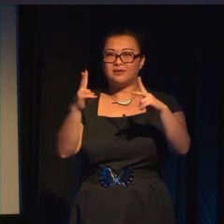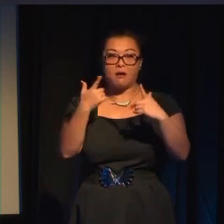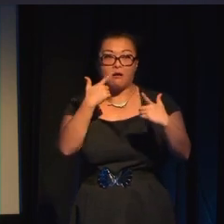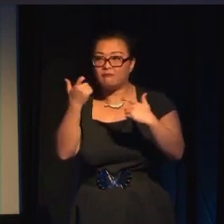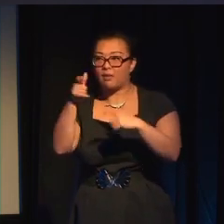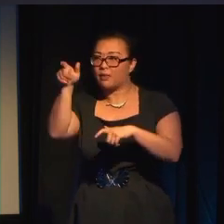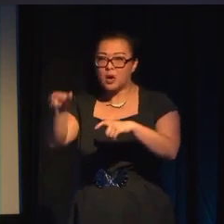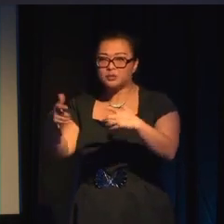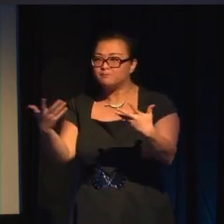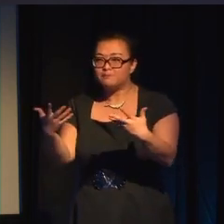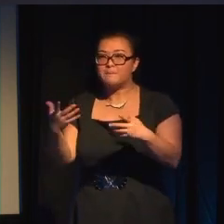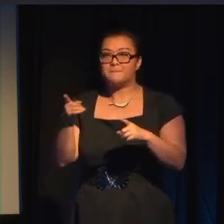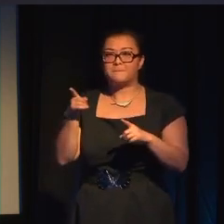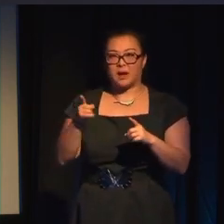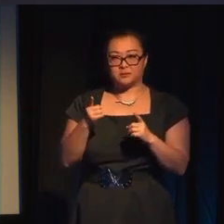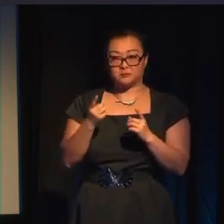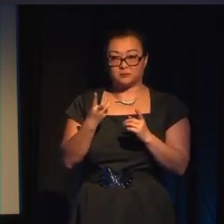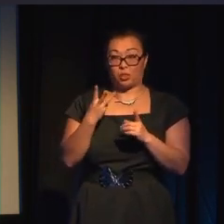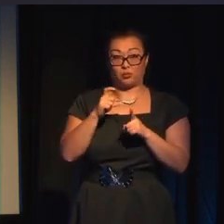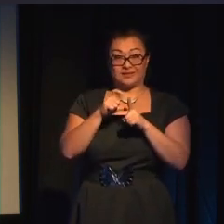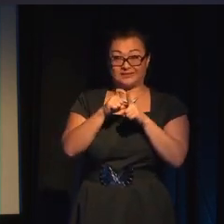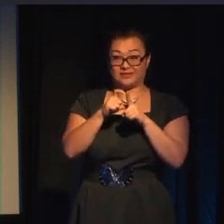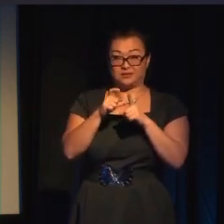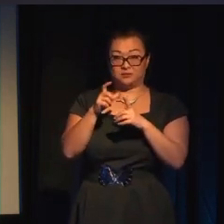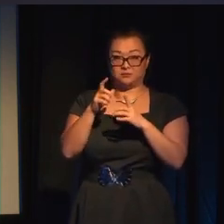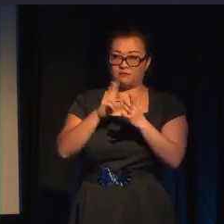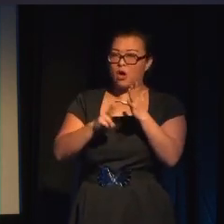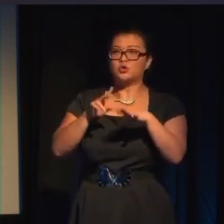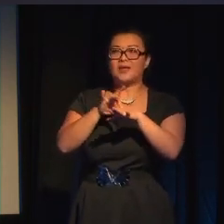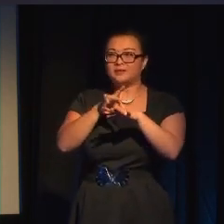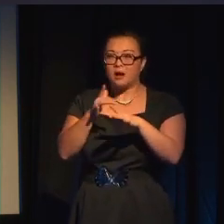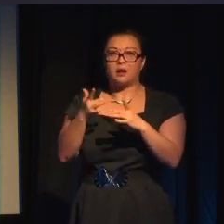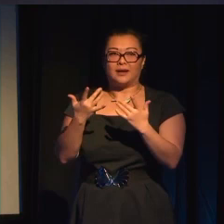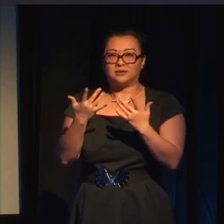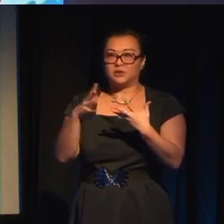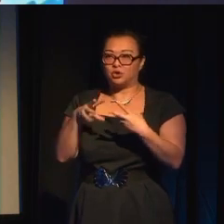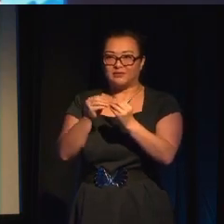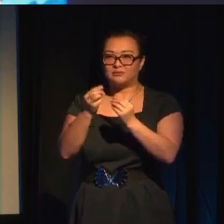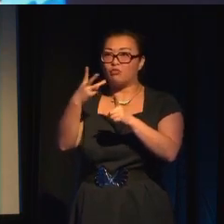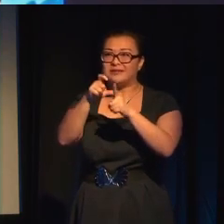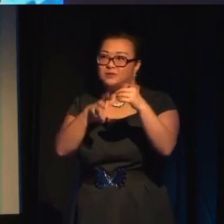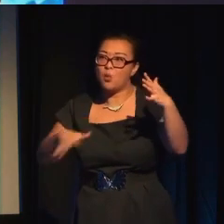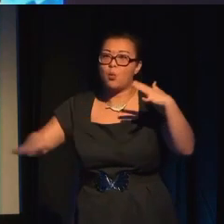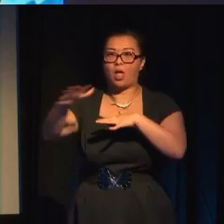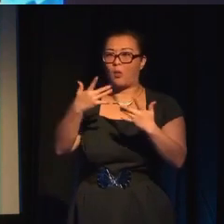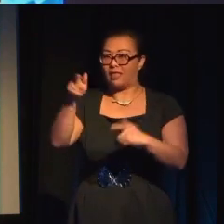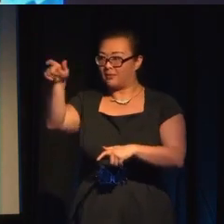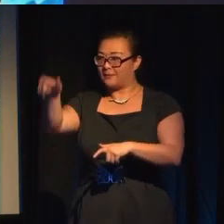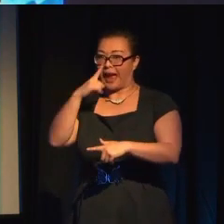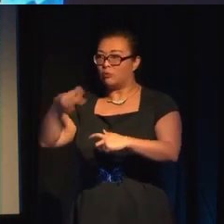idea of arenas where virtual characters will walk around. But so that was the idea from